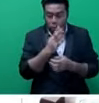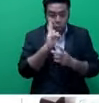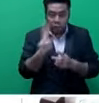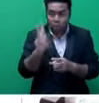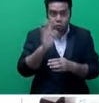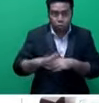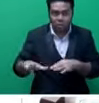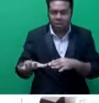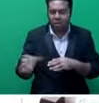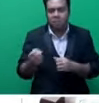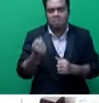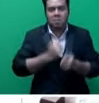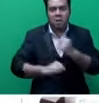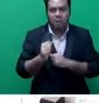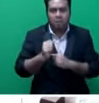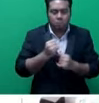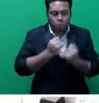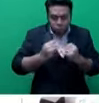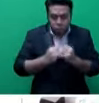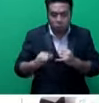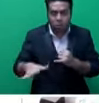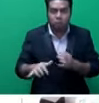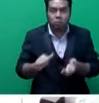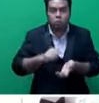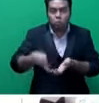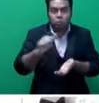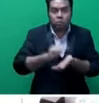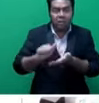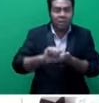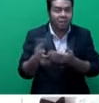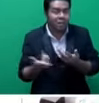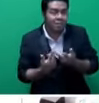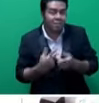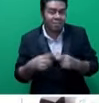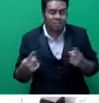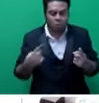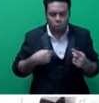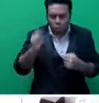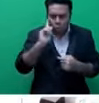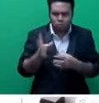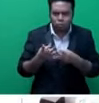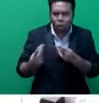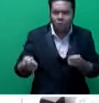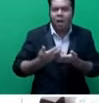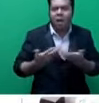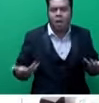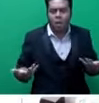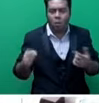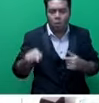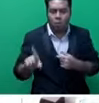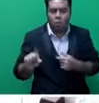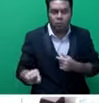put in very vulnerable situations, where they've been exploited also, and we need to be able to address that as a society. We need to ensure